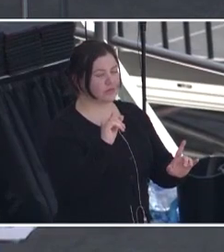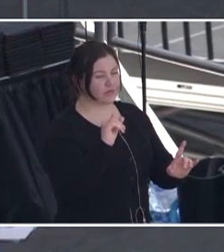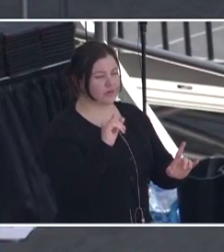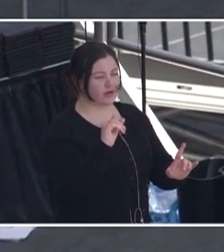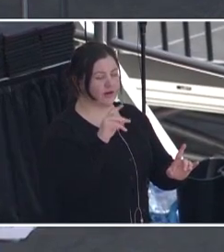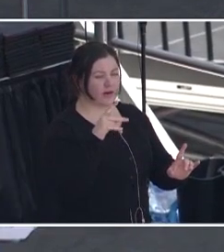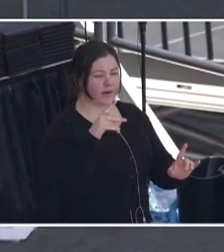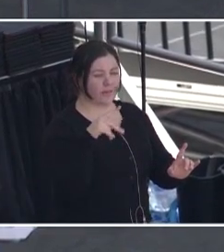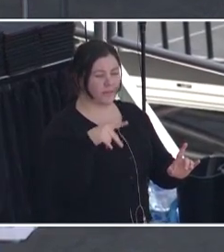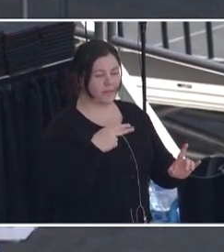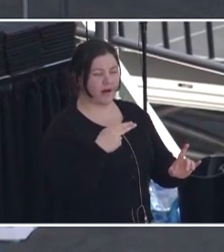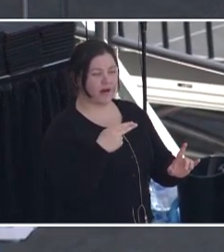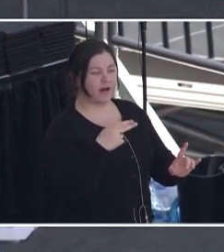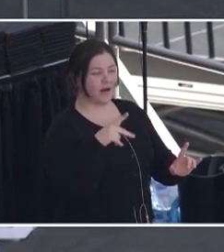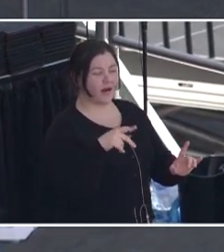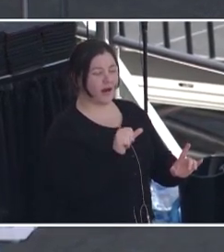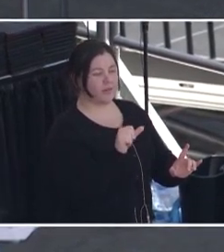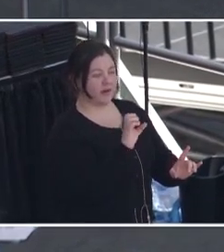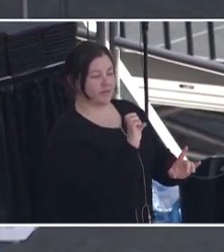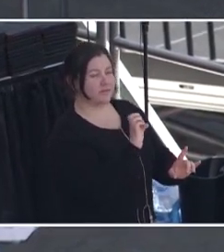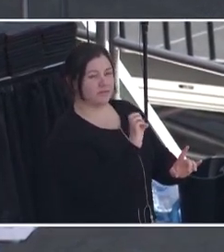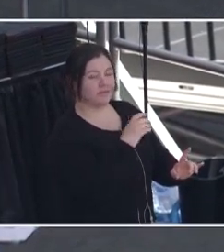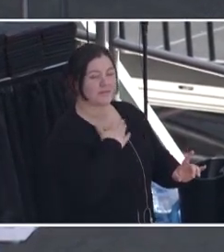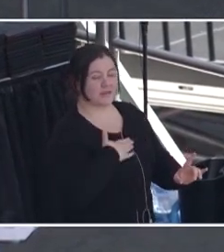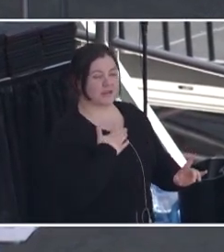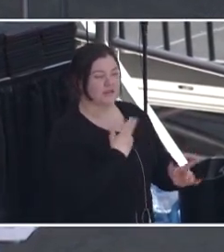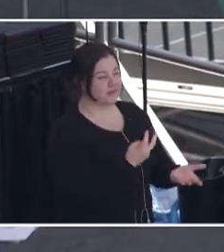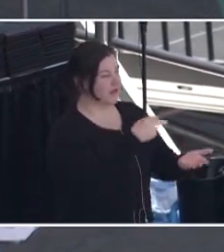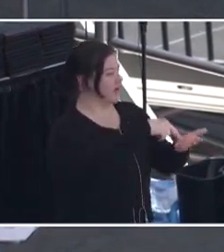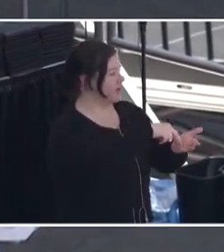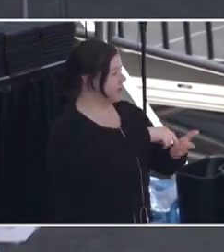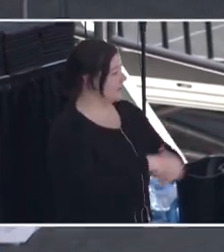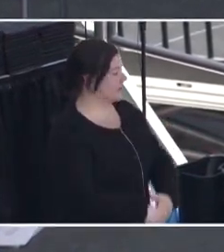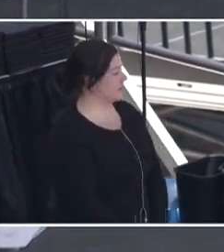Chi Alpha Epsilon. Please rise.